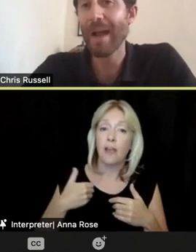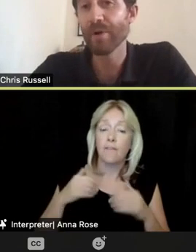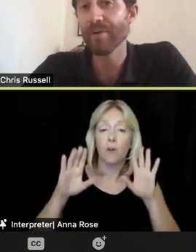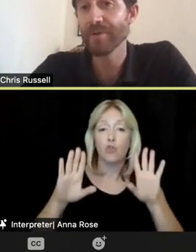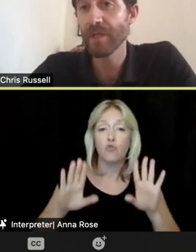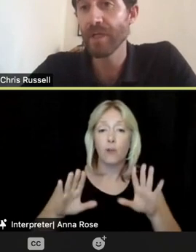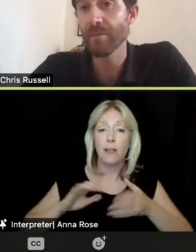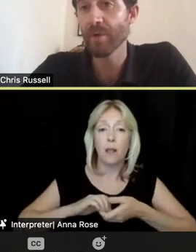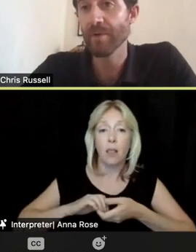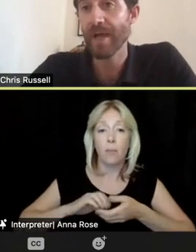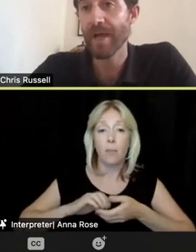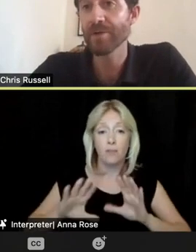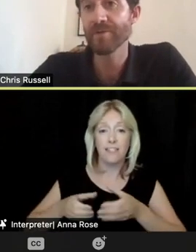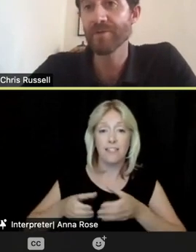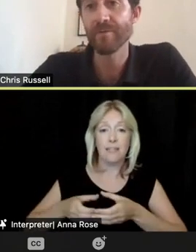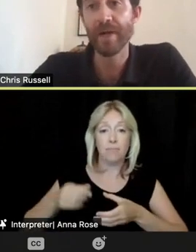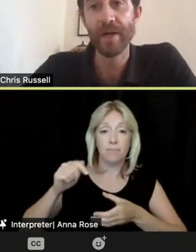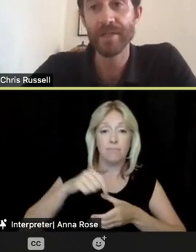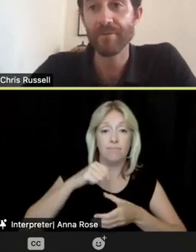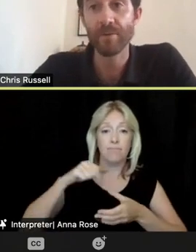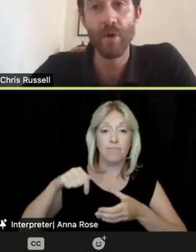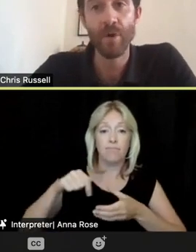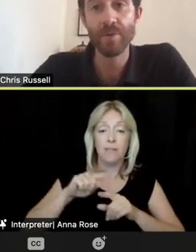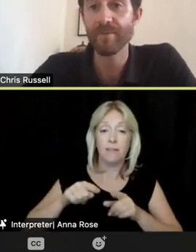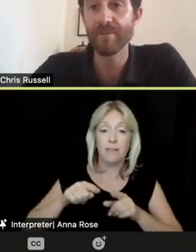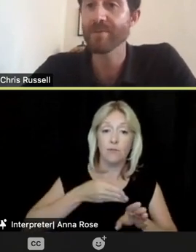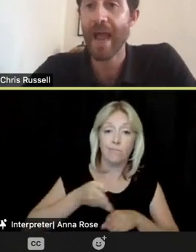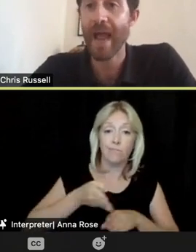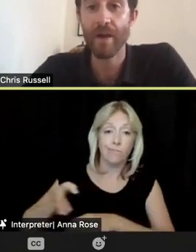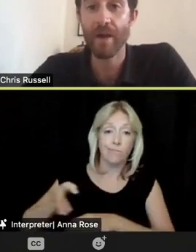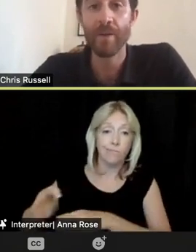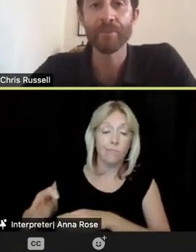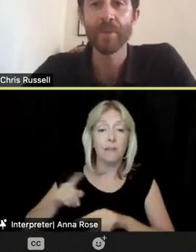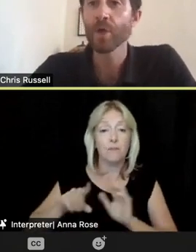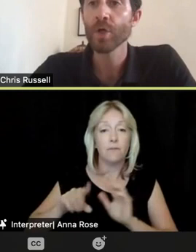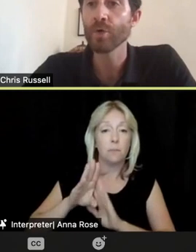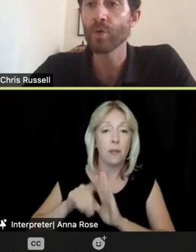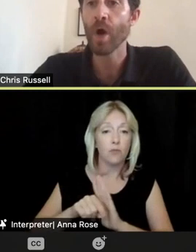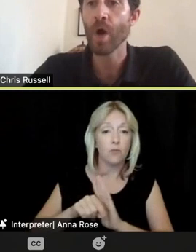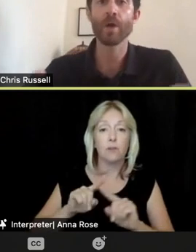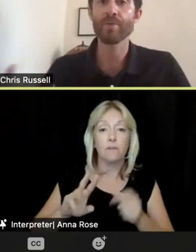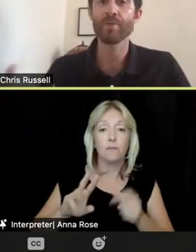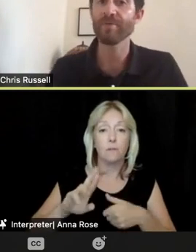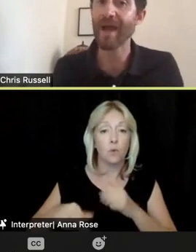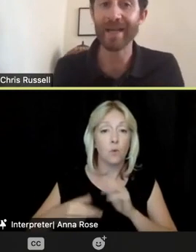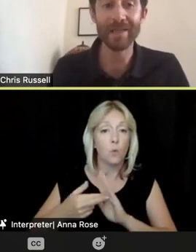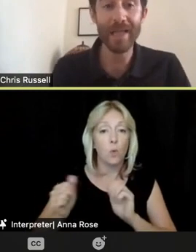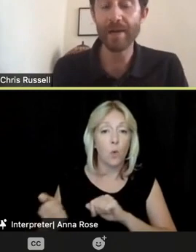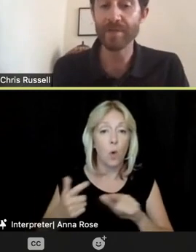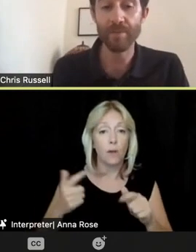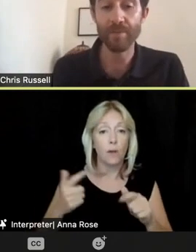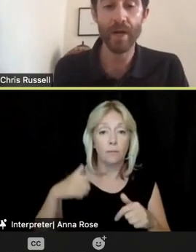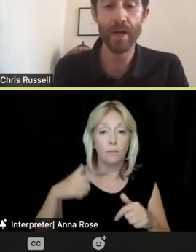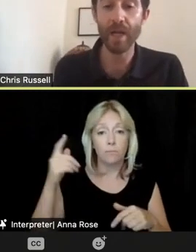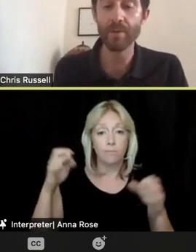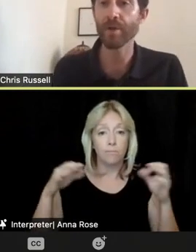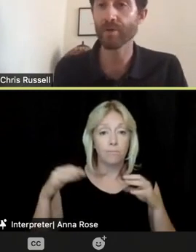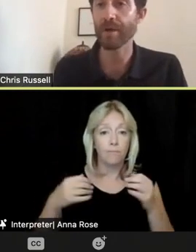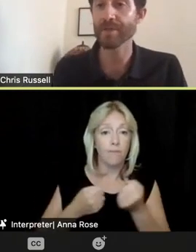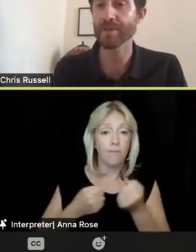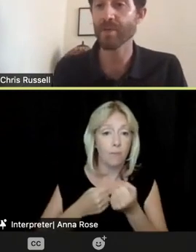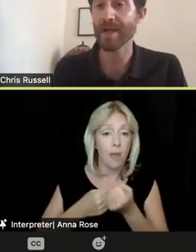great collaborative team with professionals from various different roles with various background who are providing a lot of support